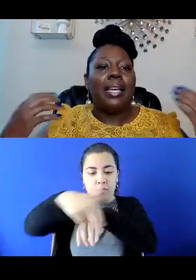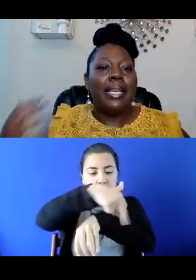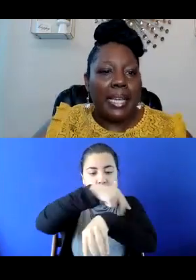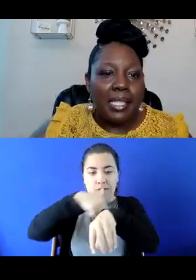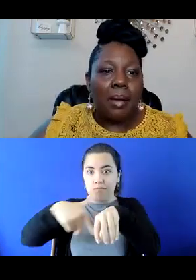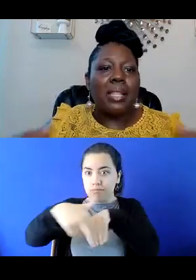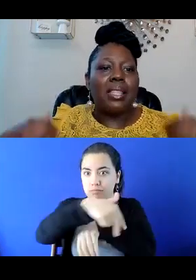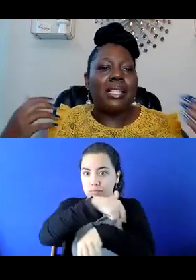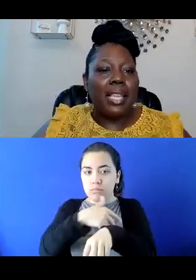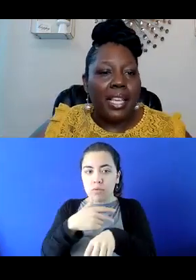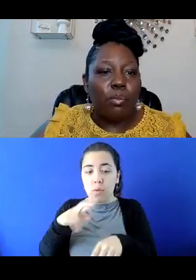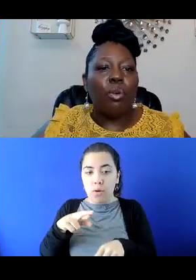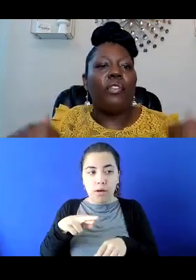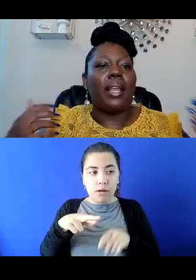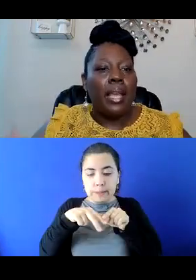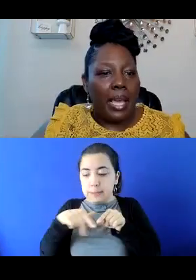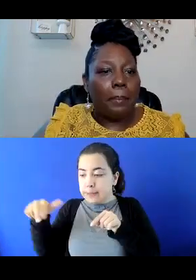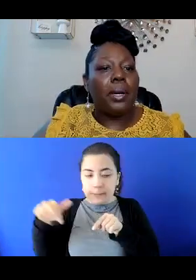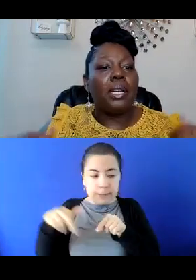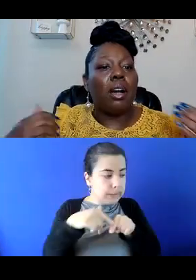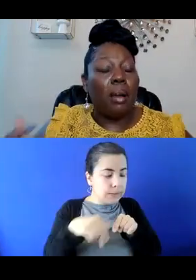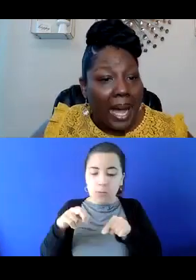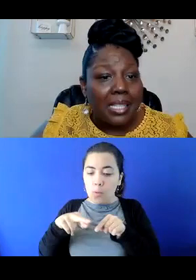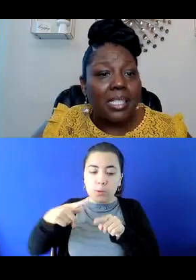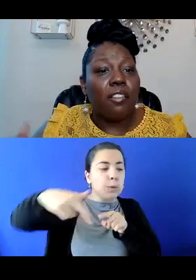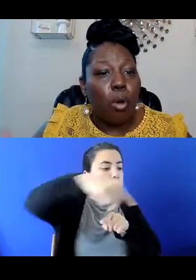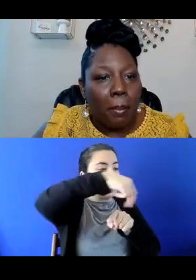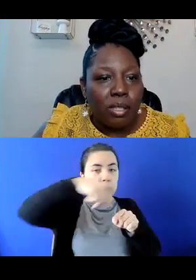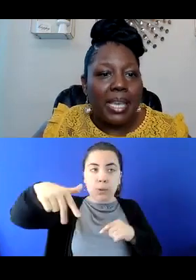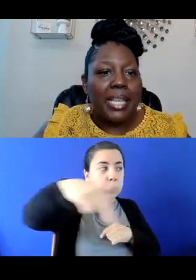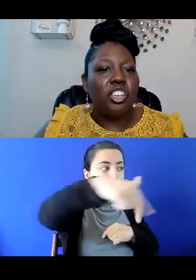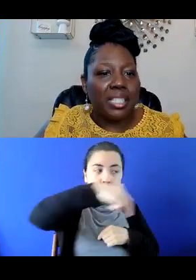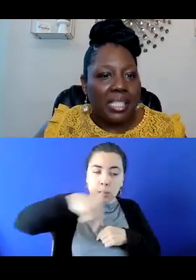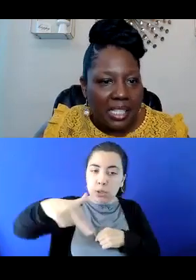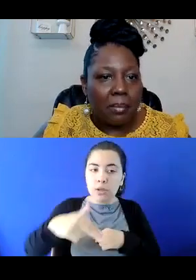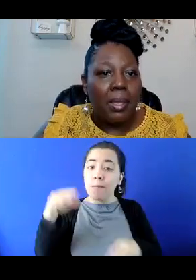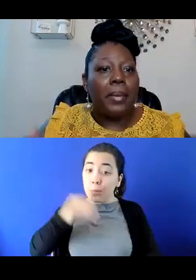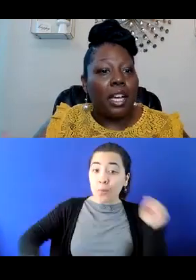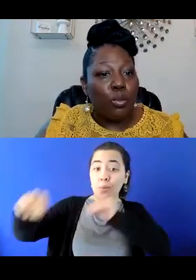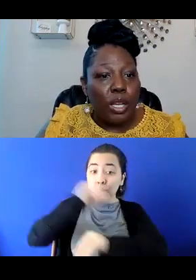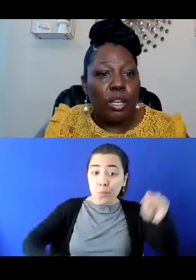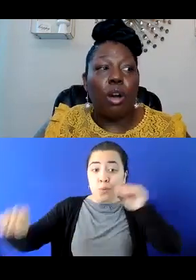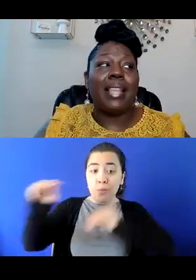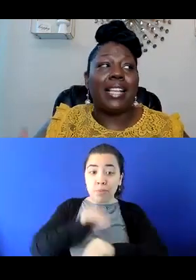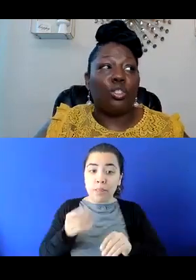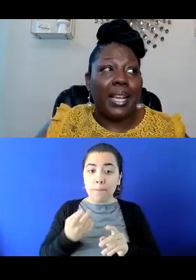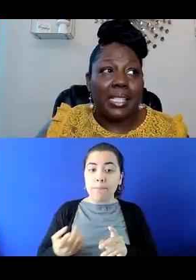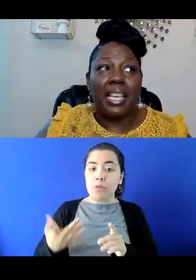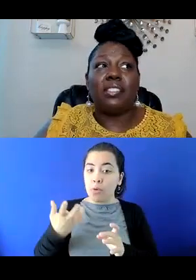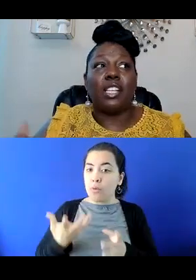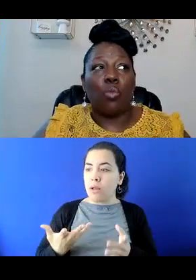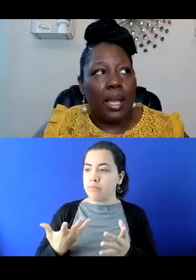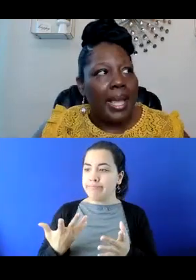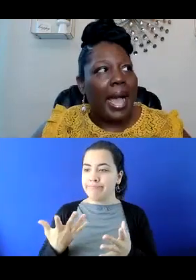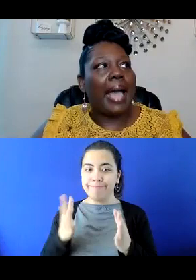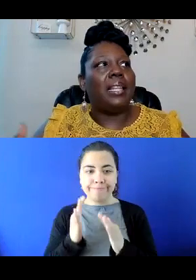of get some of these things moving. Put positive hormones into your system, because we know that stress